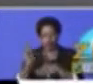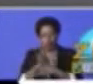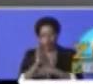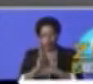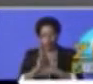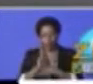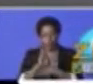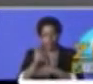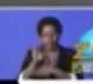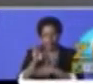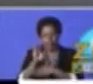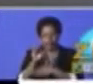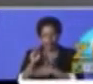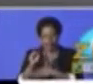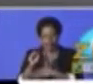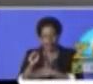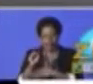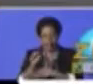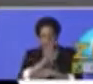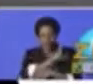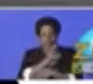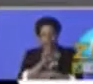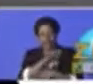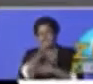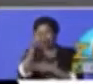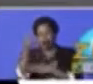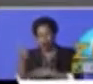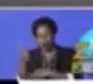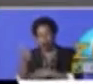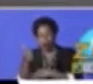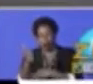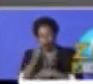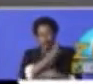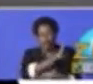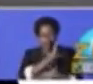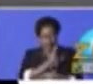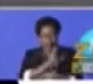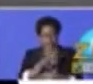Elizabeth Estates Clinic or any other healthcare facility of their choice for medical services.